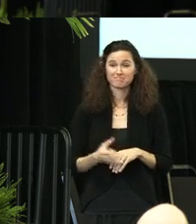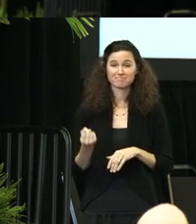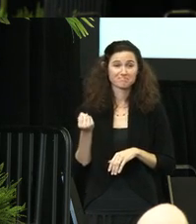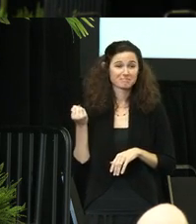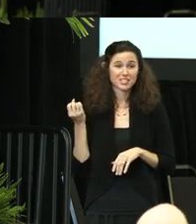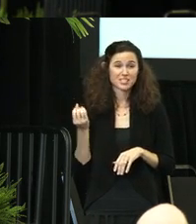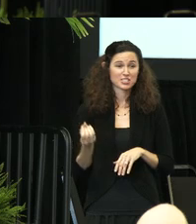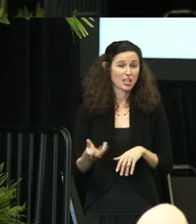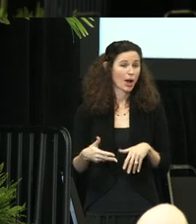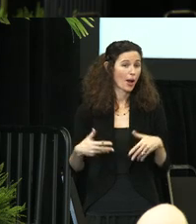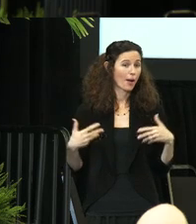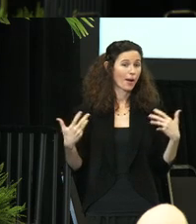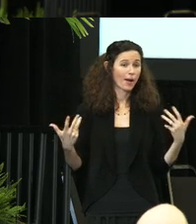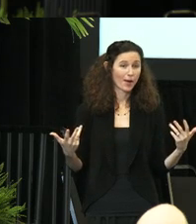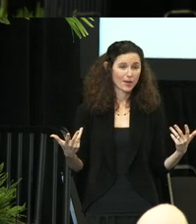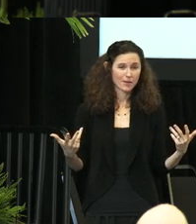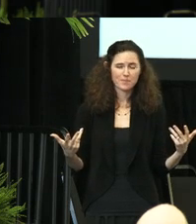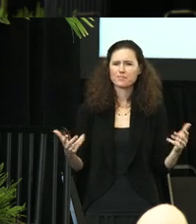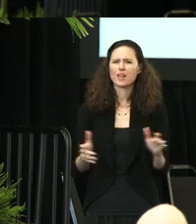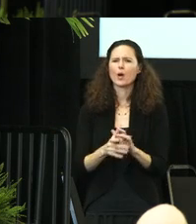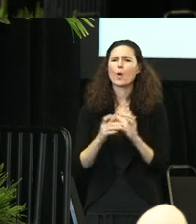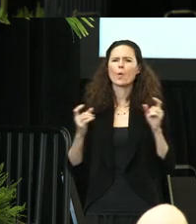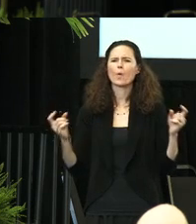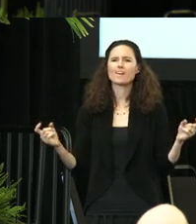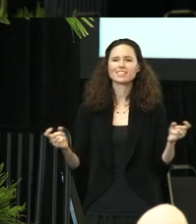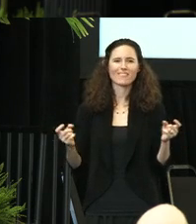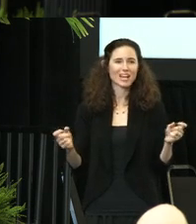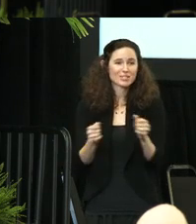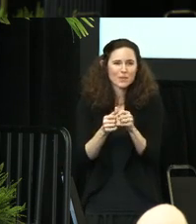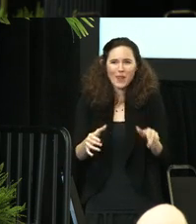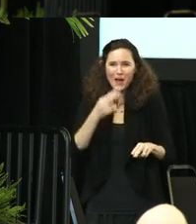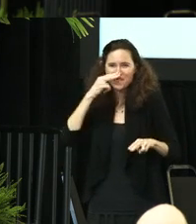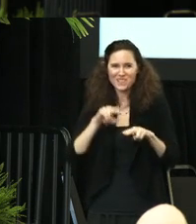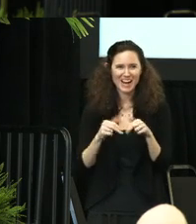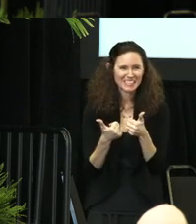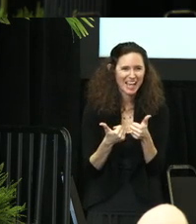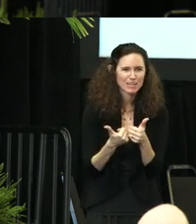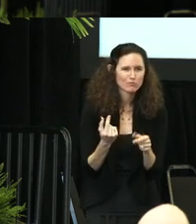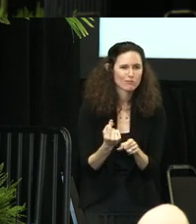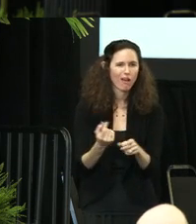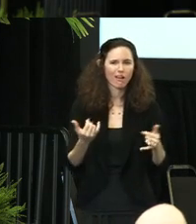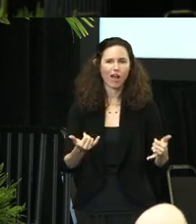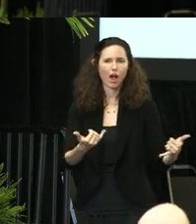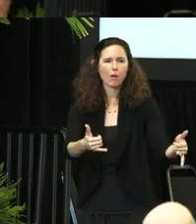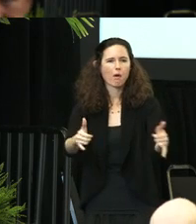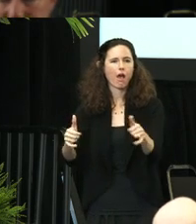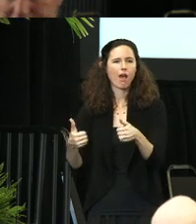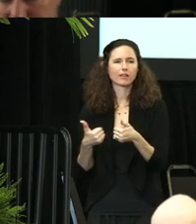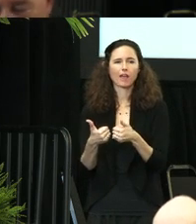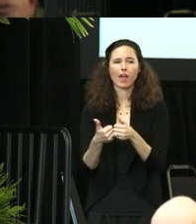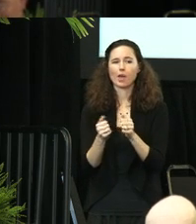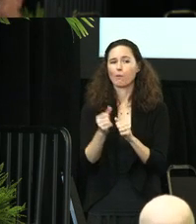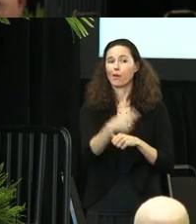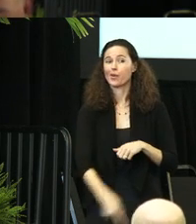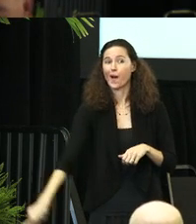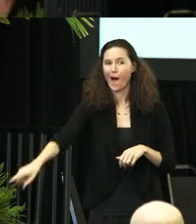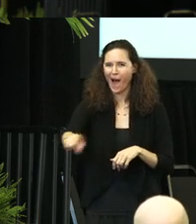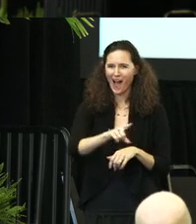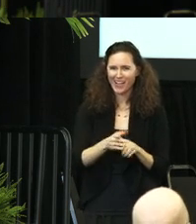So, what would Convocation be without a little bit of fun and games? So, I'm going to play a little game with you all.